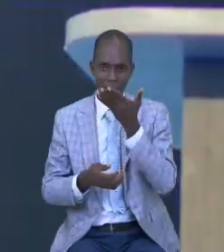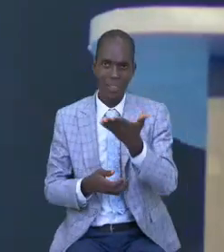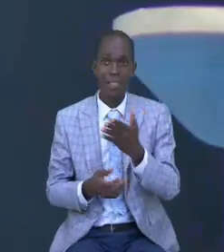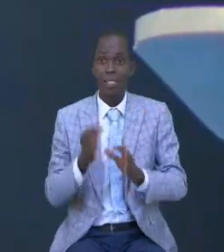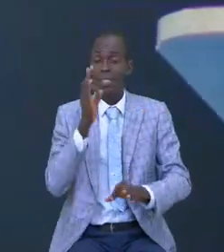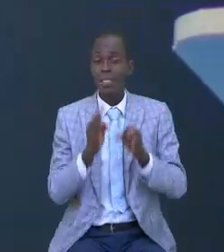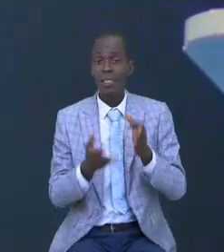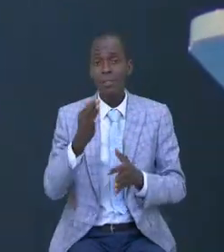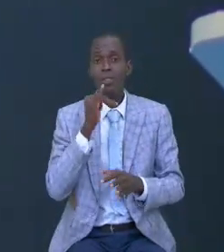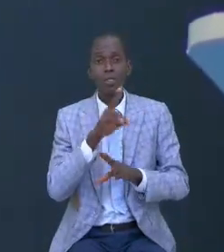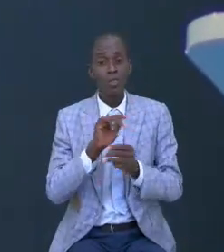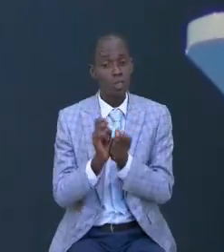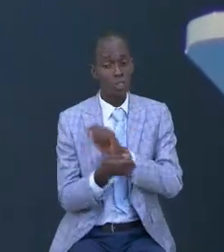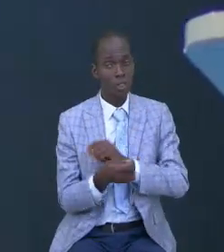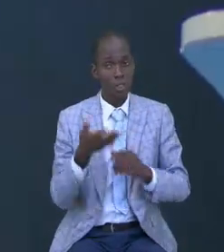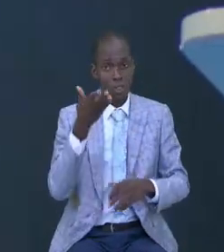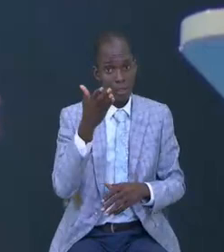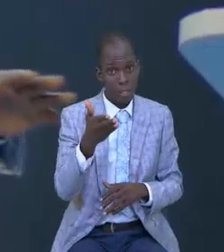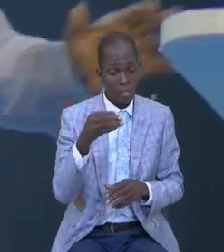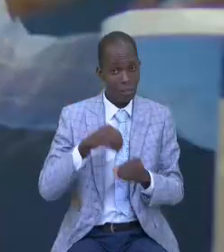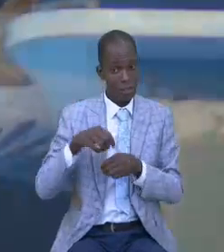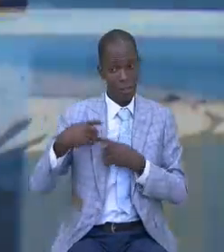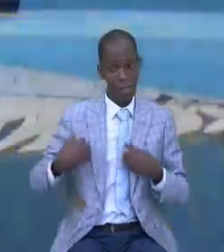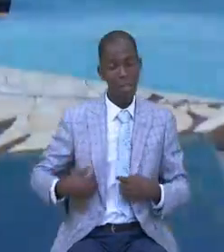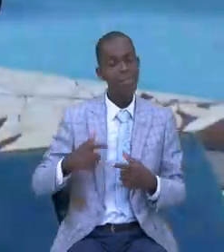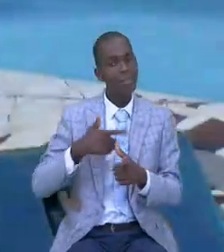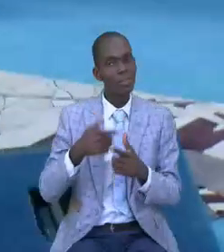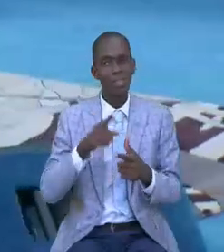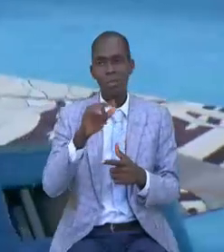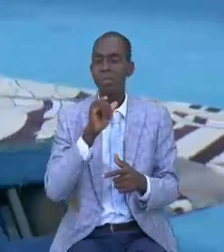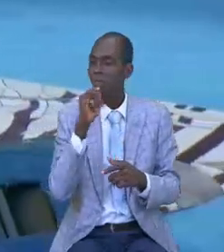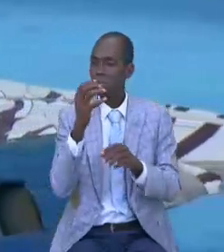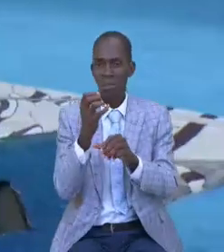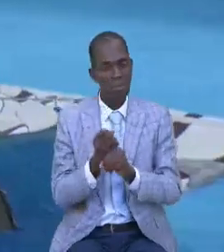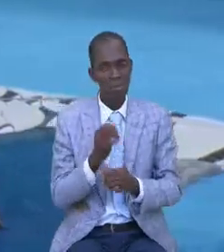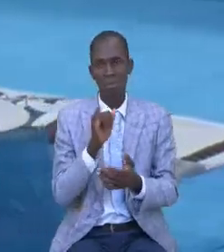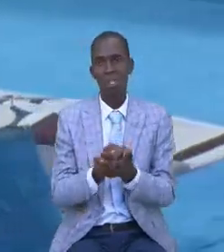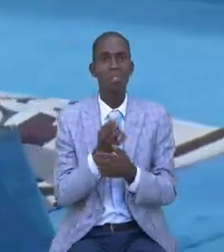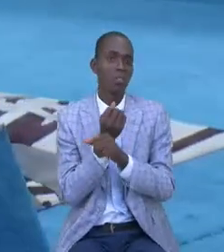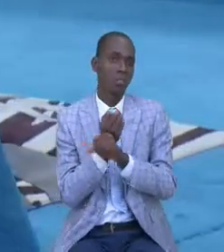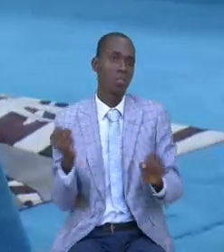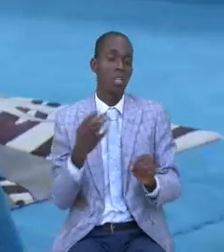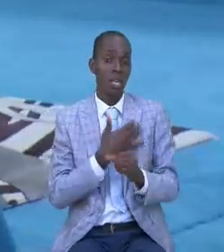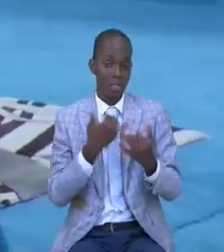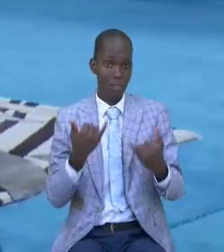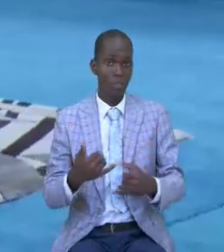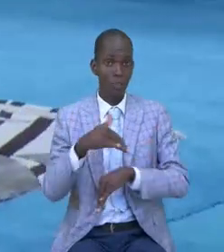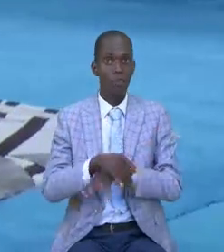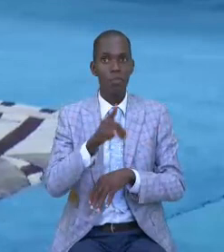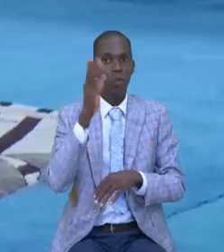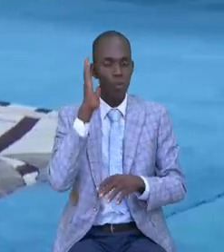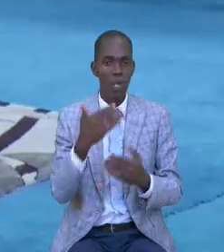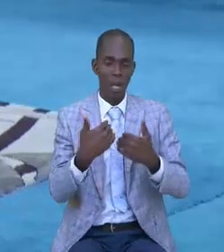no transformation there, we are yet to get to that salvation. And tonight you